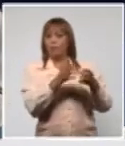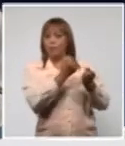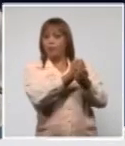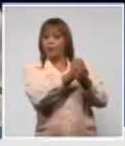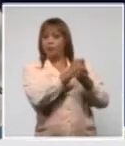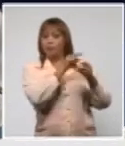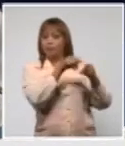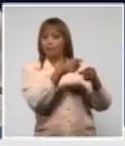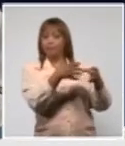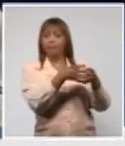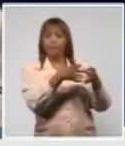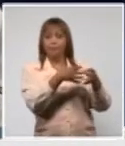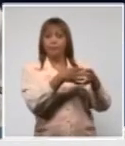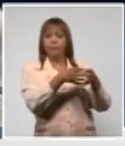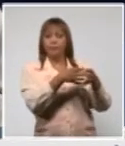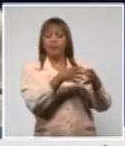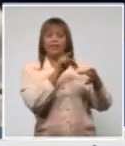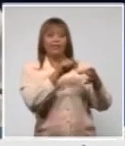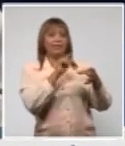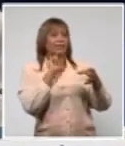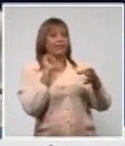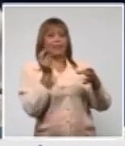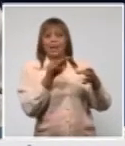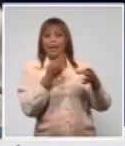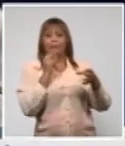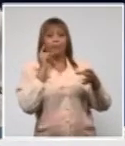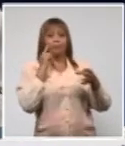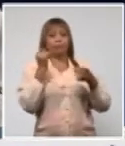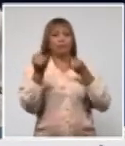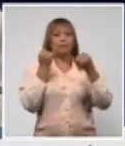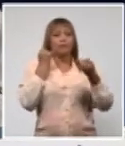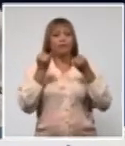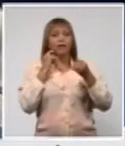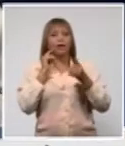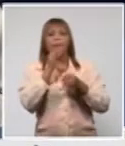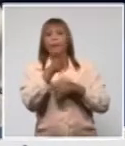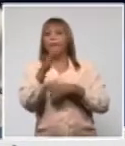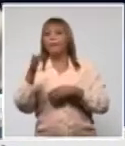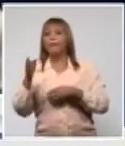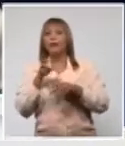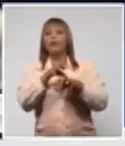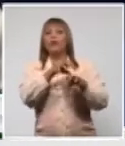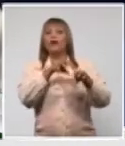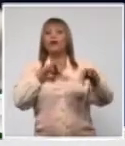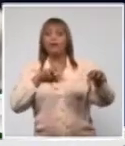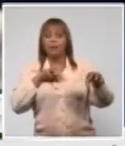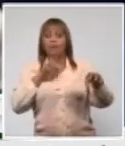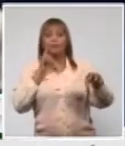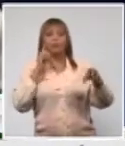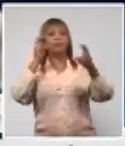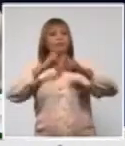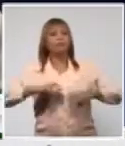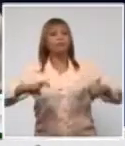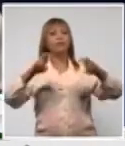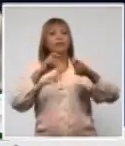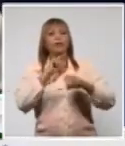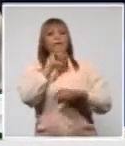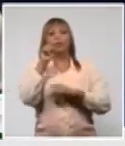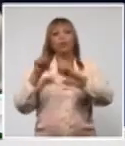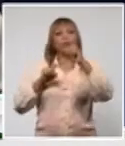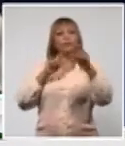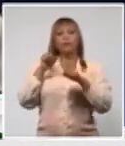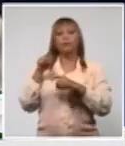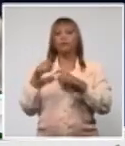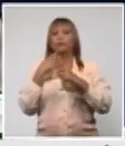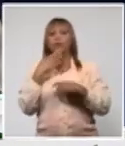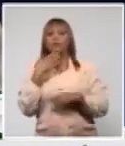658 diagnosed patients under the age of 18, the 90.9%, or 598, are discharged